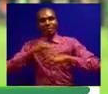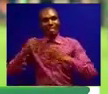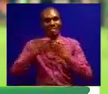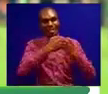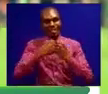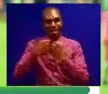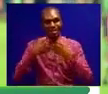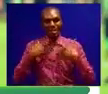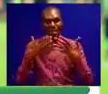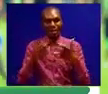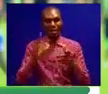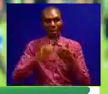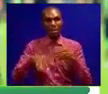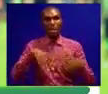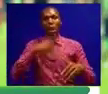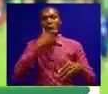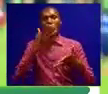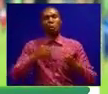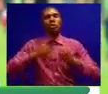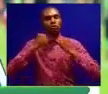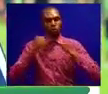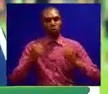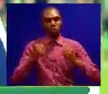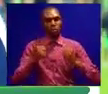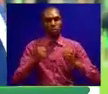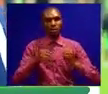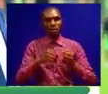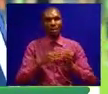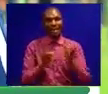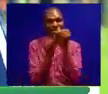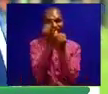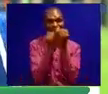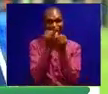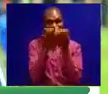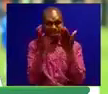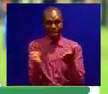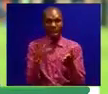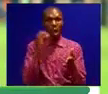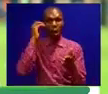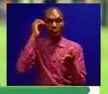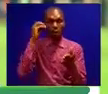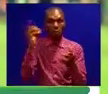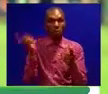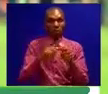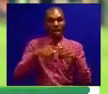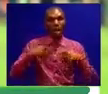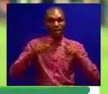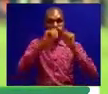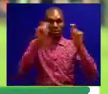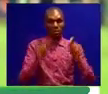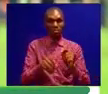are strong a weekend a series tukuria chumo mosi ase getiega geto yanka tora tuare team ya